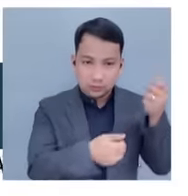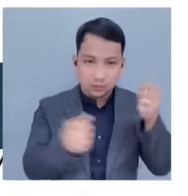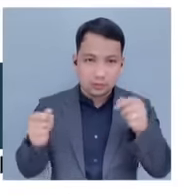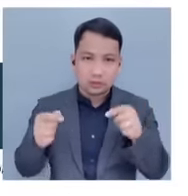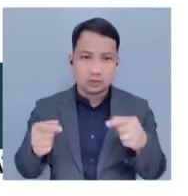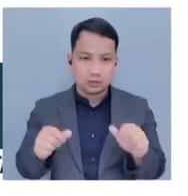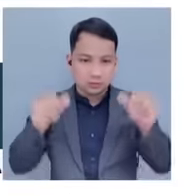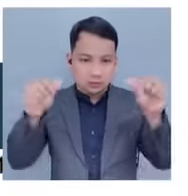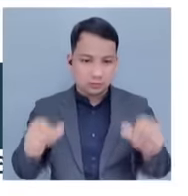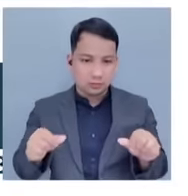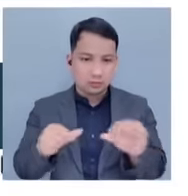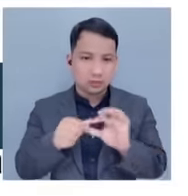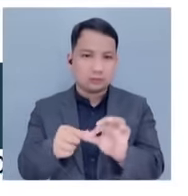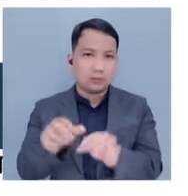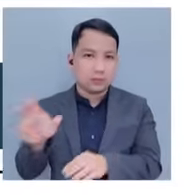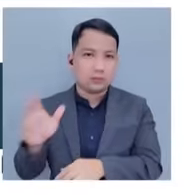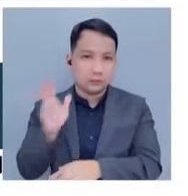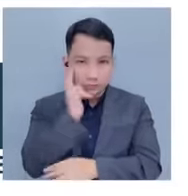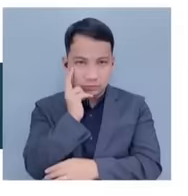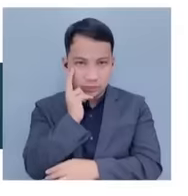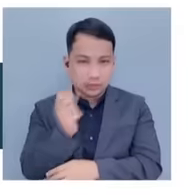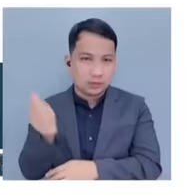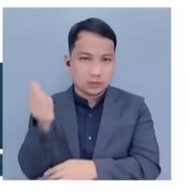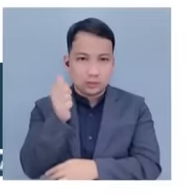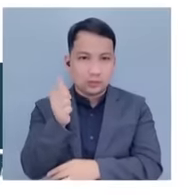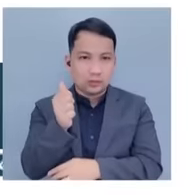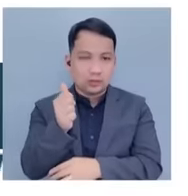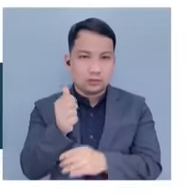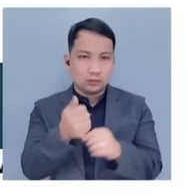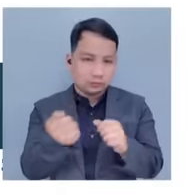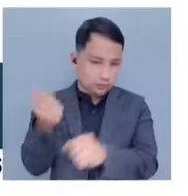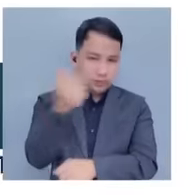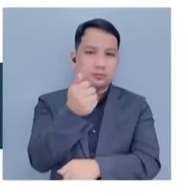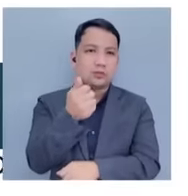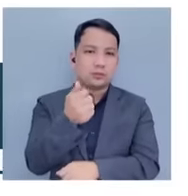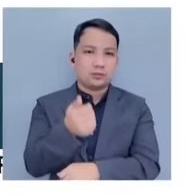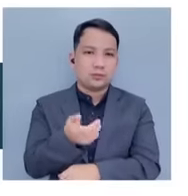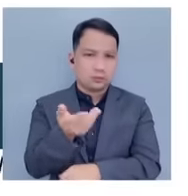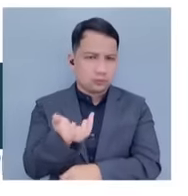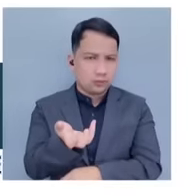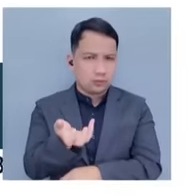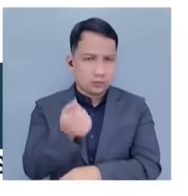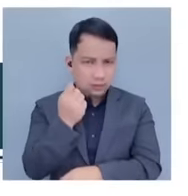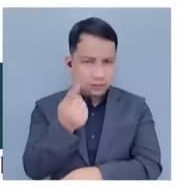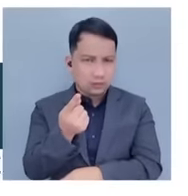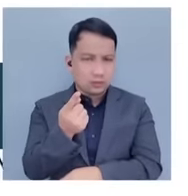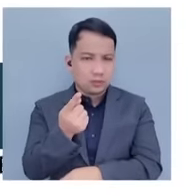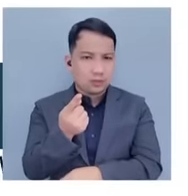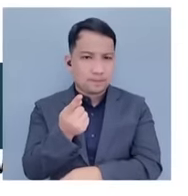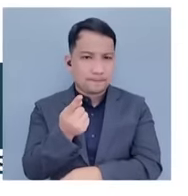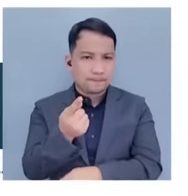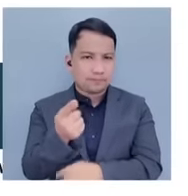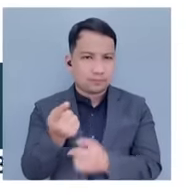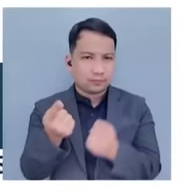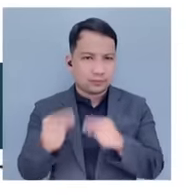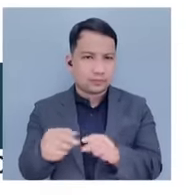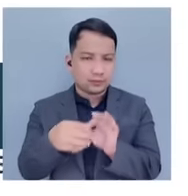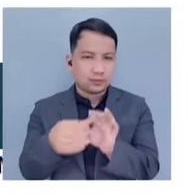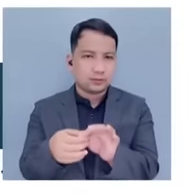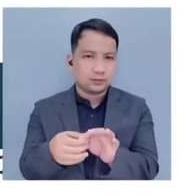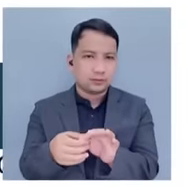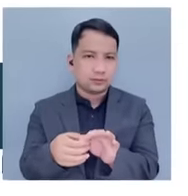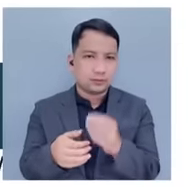Mm-hmm. But let's talk about motivation here, because you're trying to understand, really wrap our brains around what's happening. Because